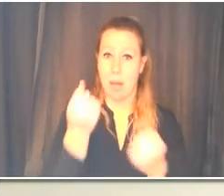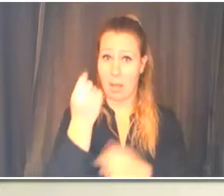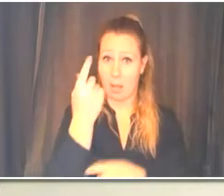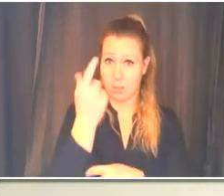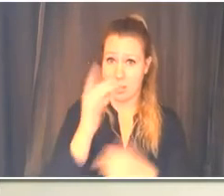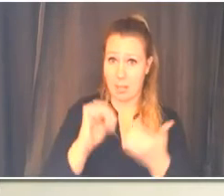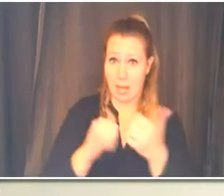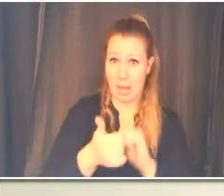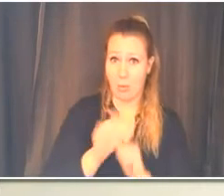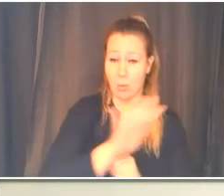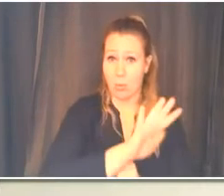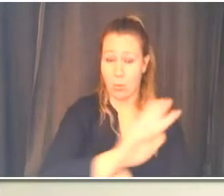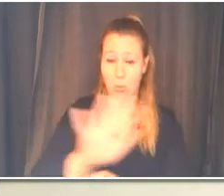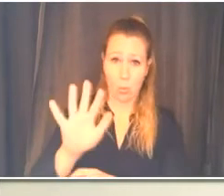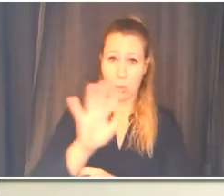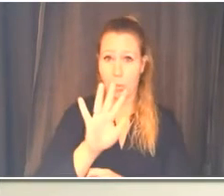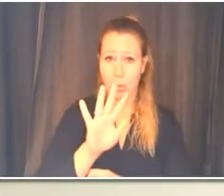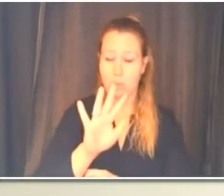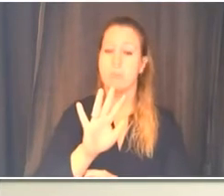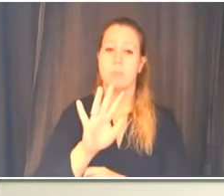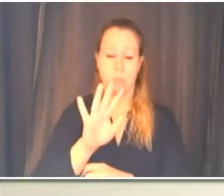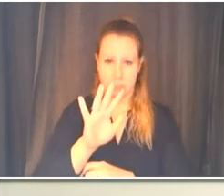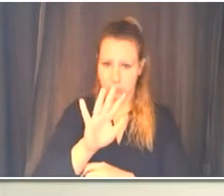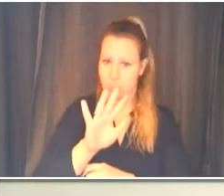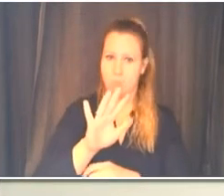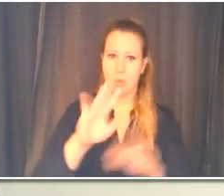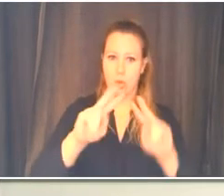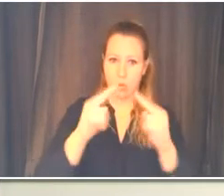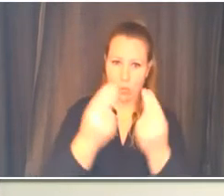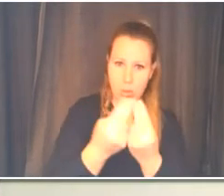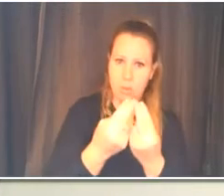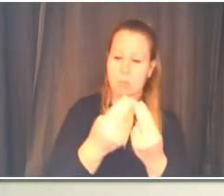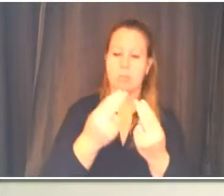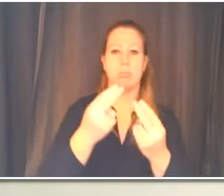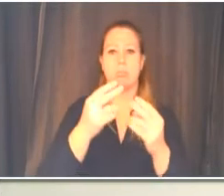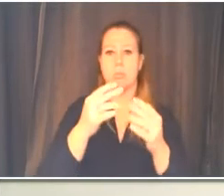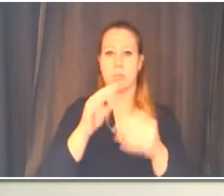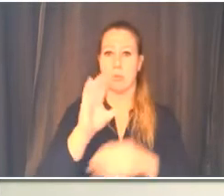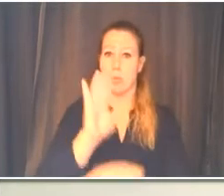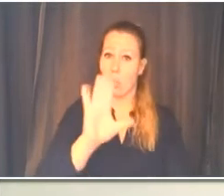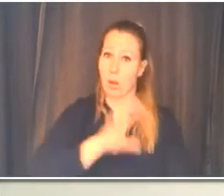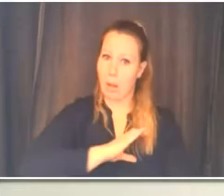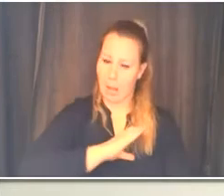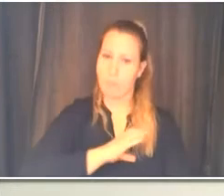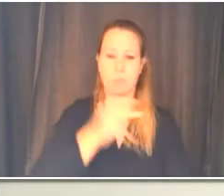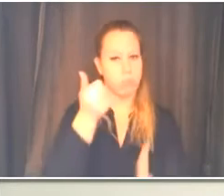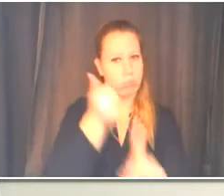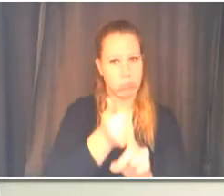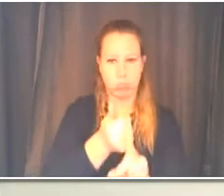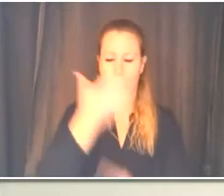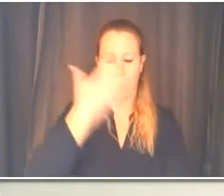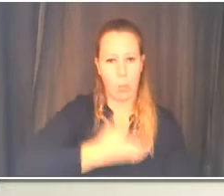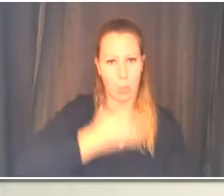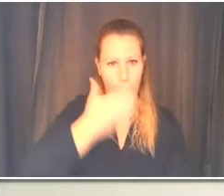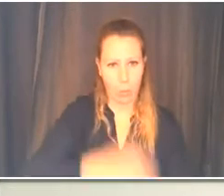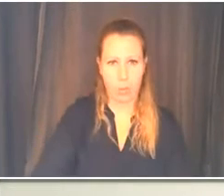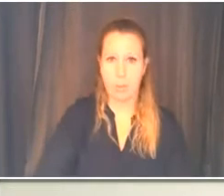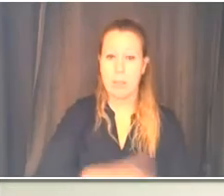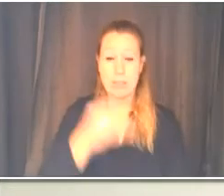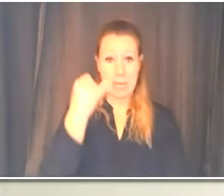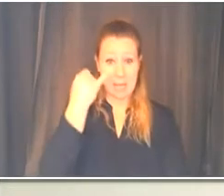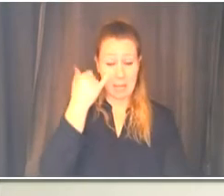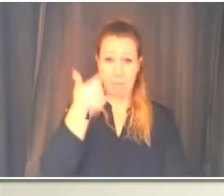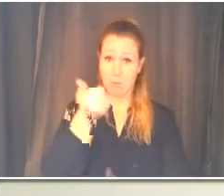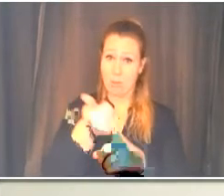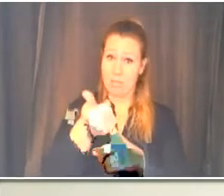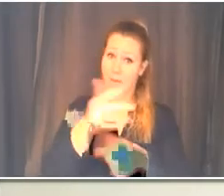hearing it goes to the heart of your testimony of commissioner Noel's testimony and I'm sure you're going to hear it from chairs Richards and and